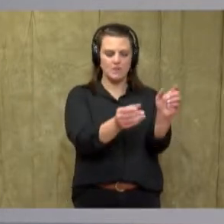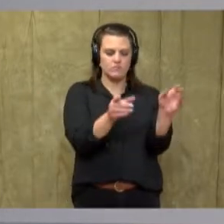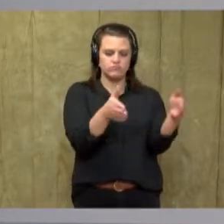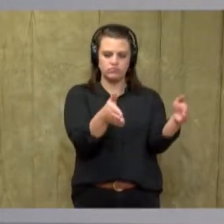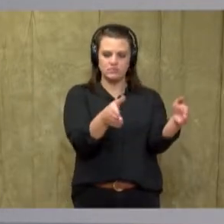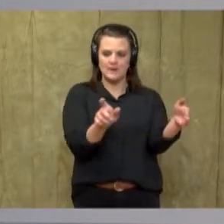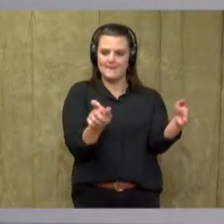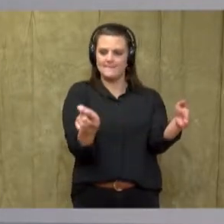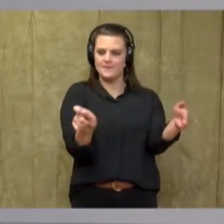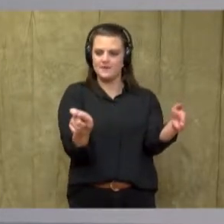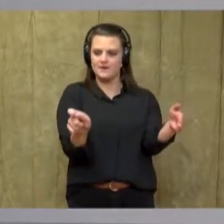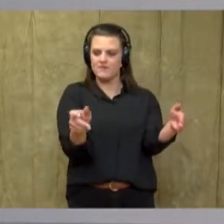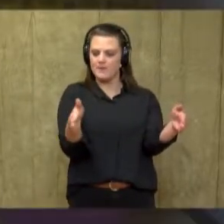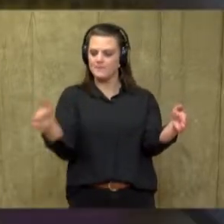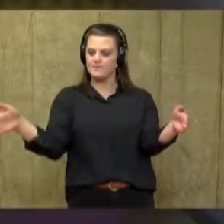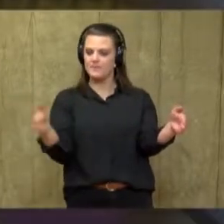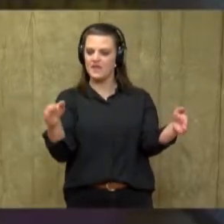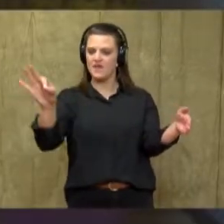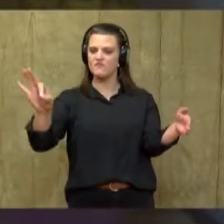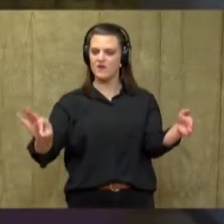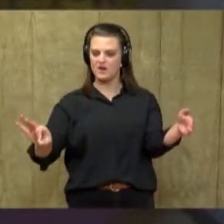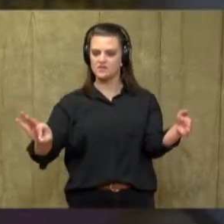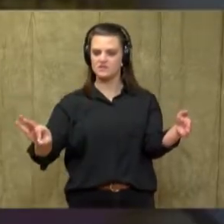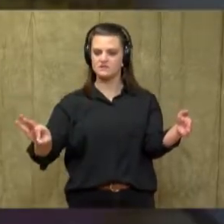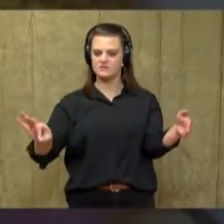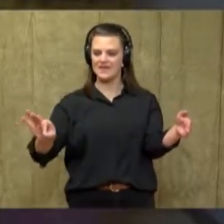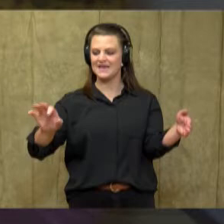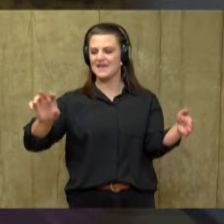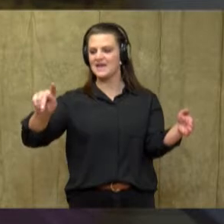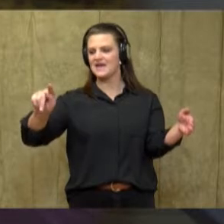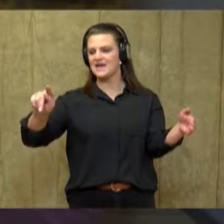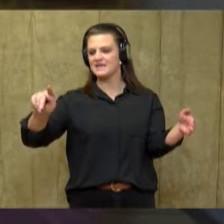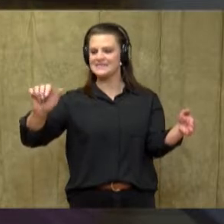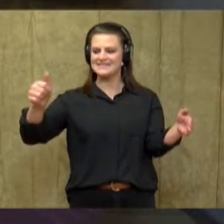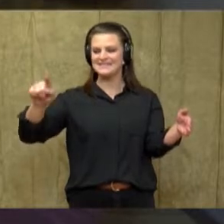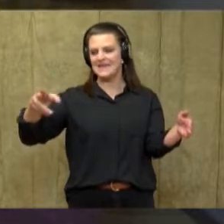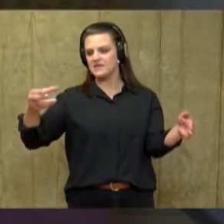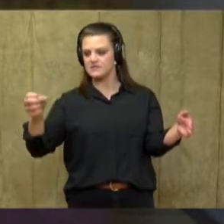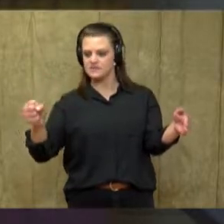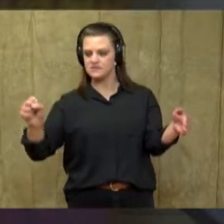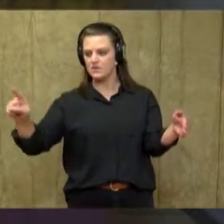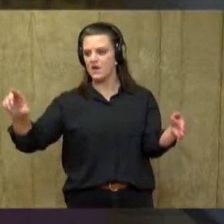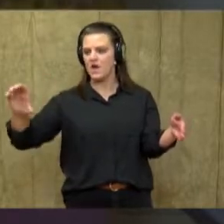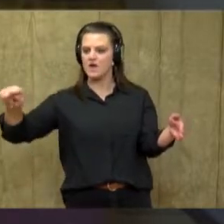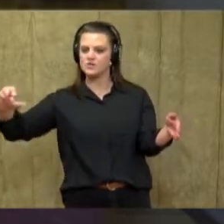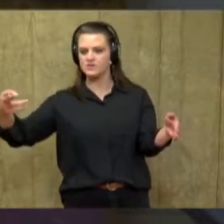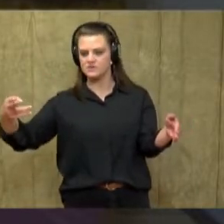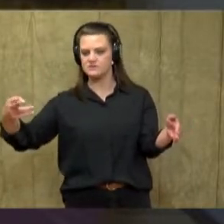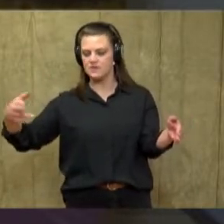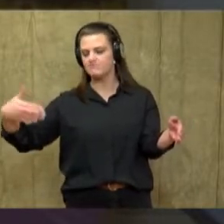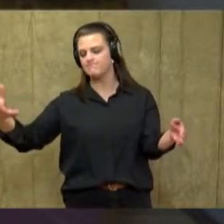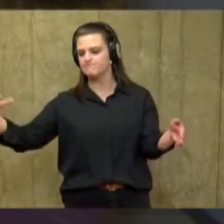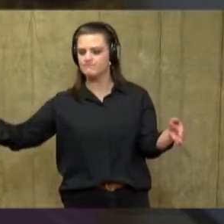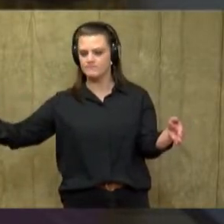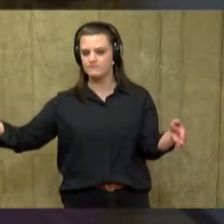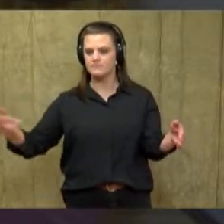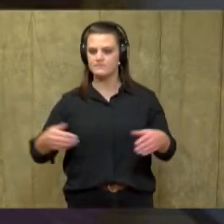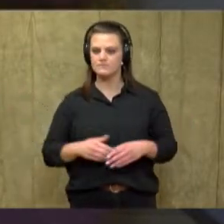the fractional place value, like your tenths and your hundredths, and so on.